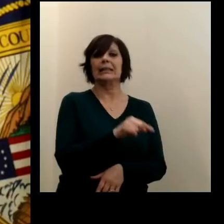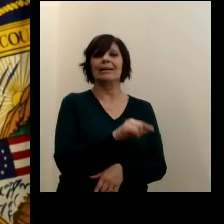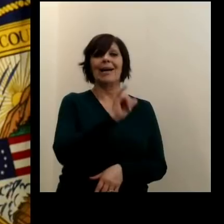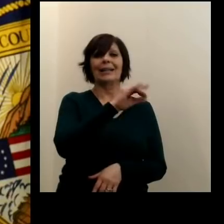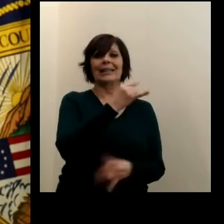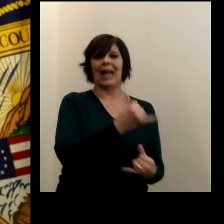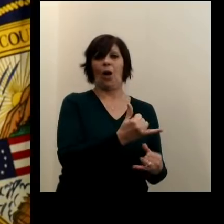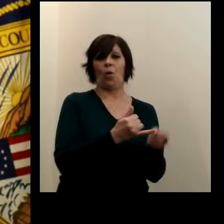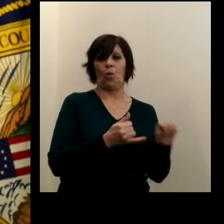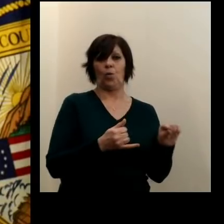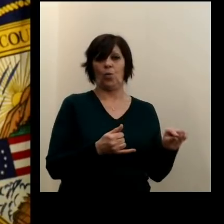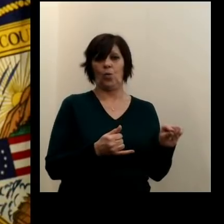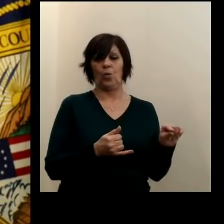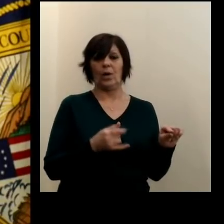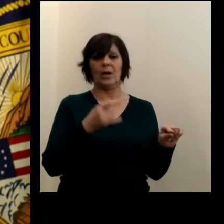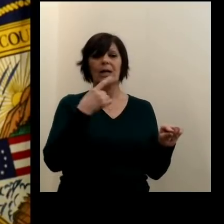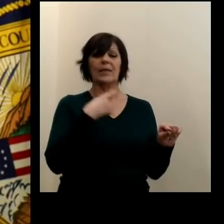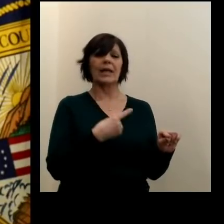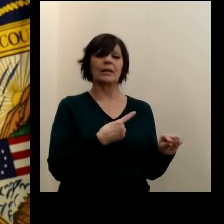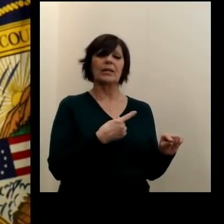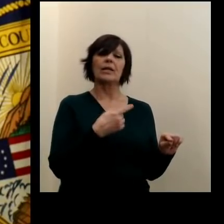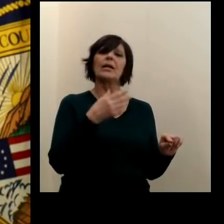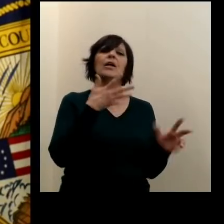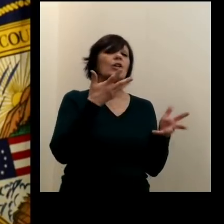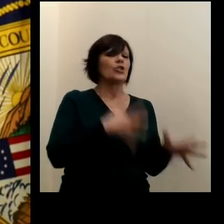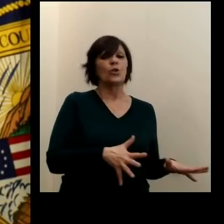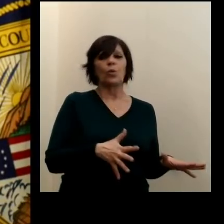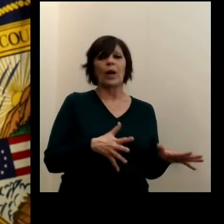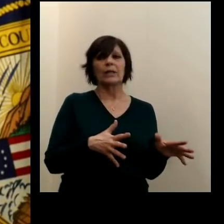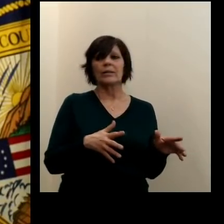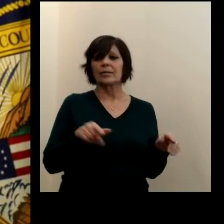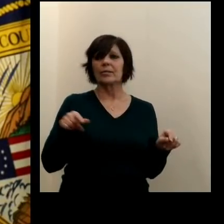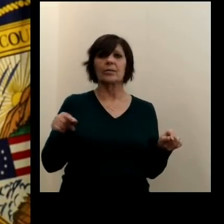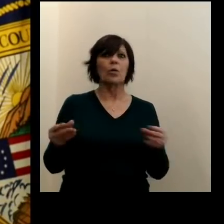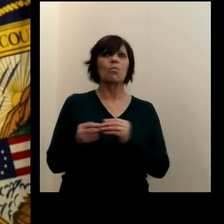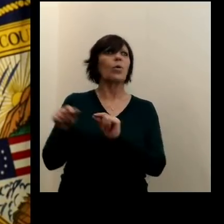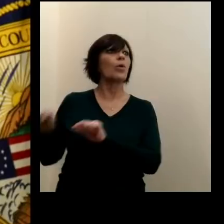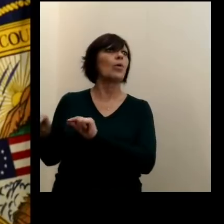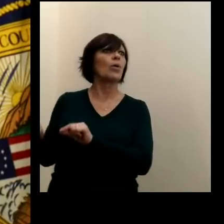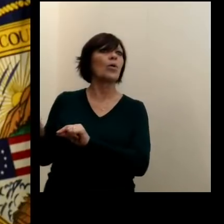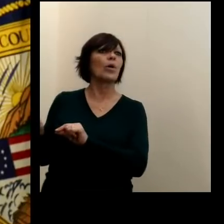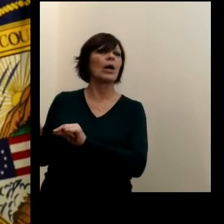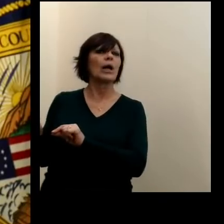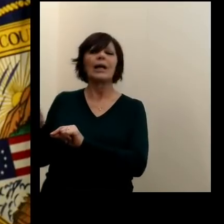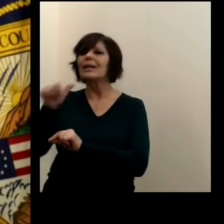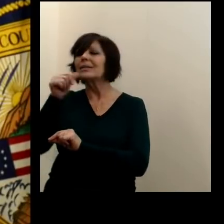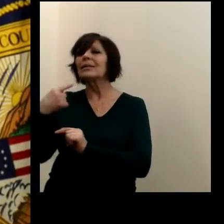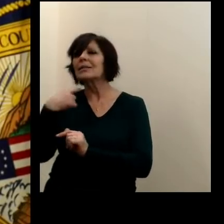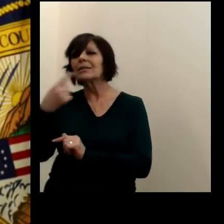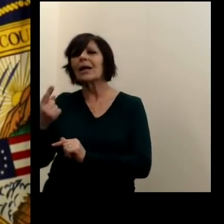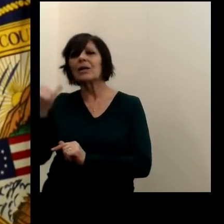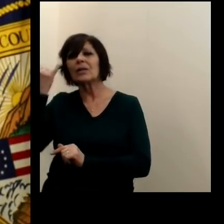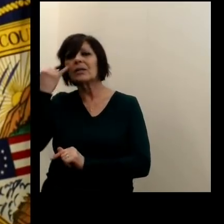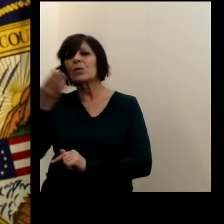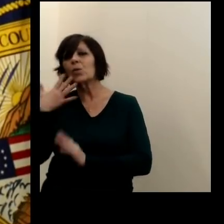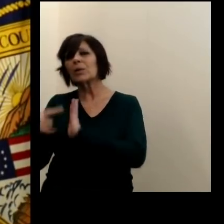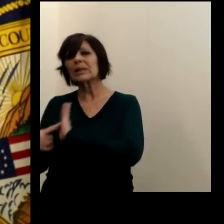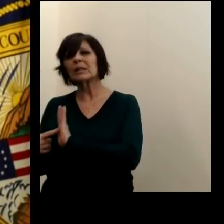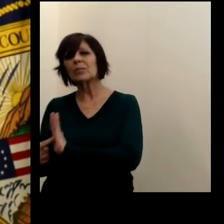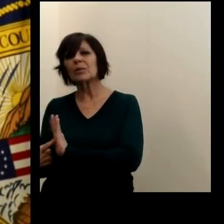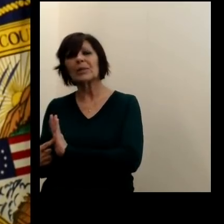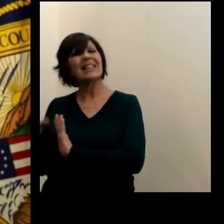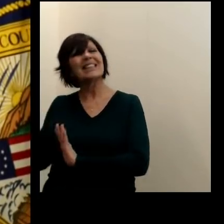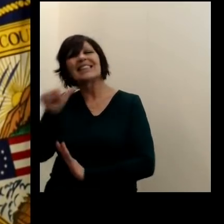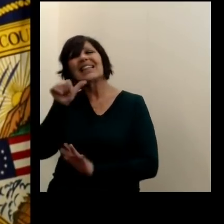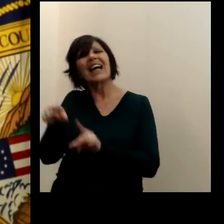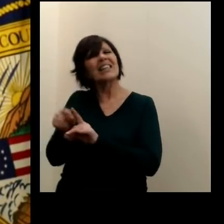Now as the one you're increasing, because you do not want to increase rapid tests with a test, the Binax Now, which is not as